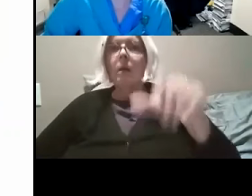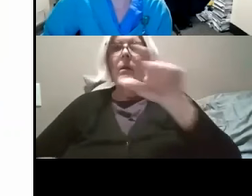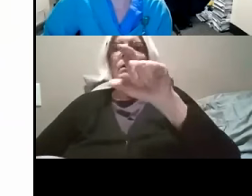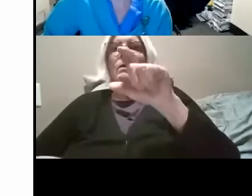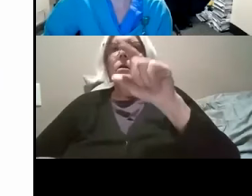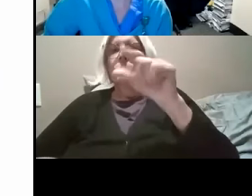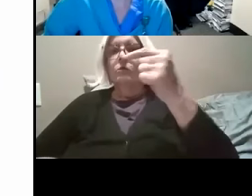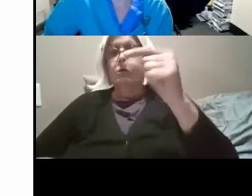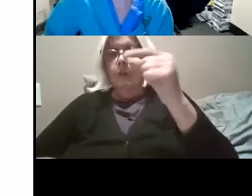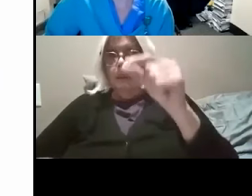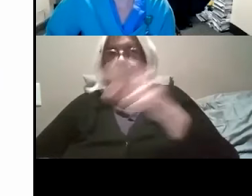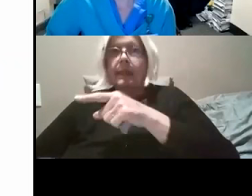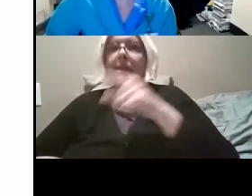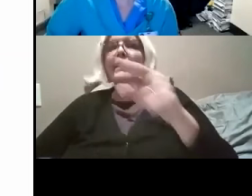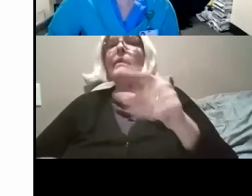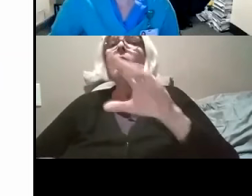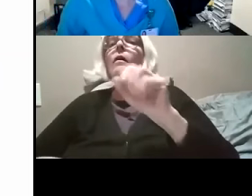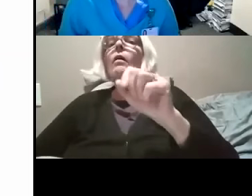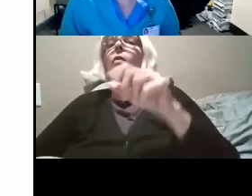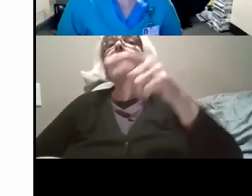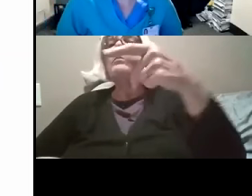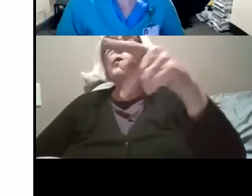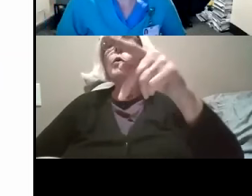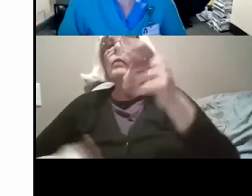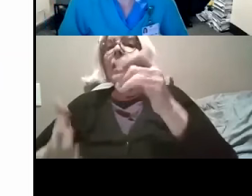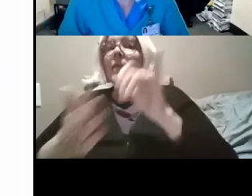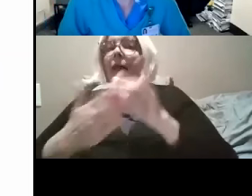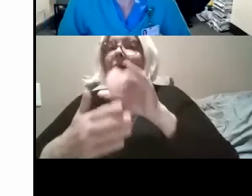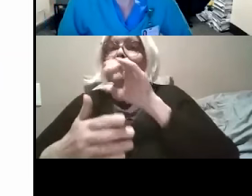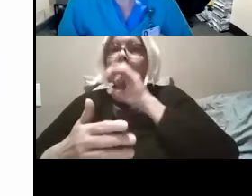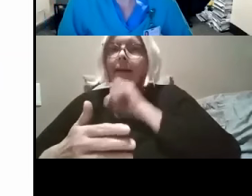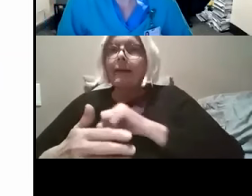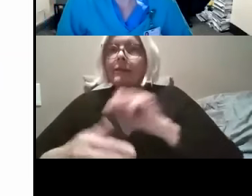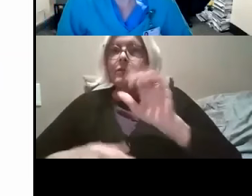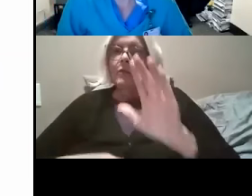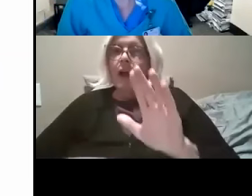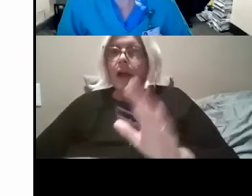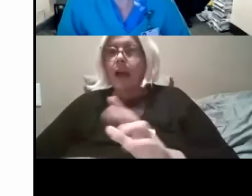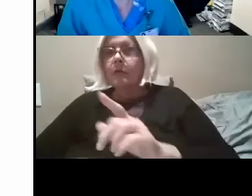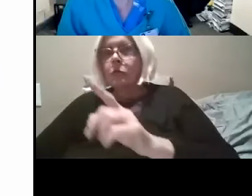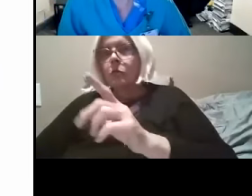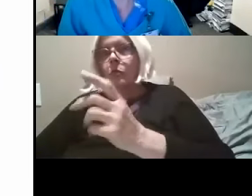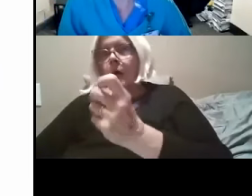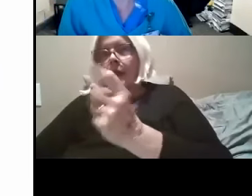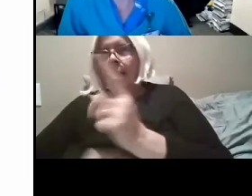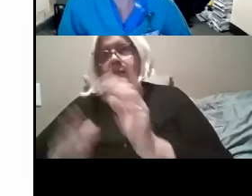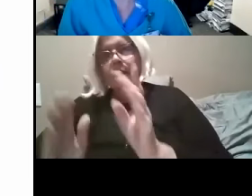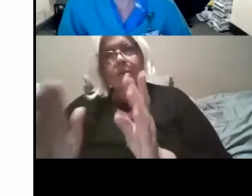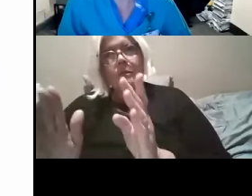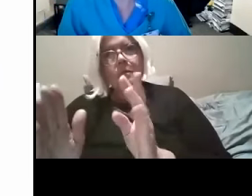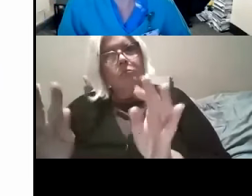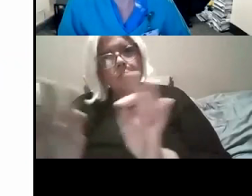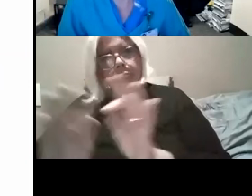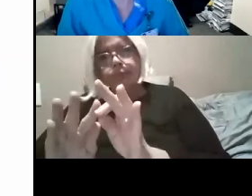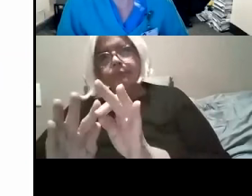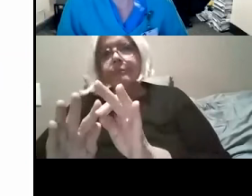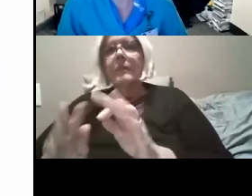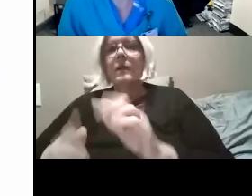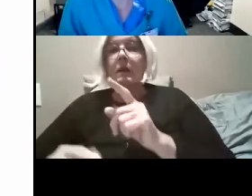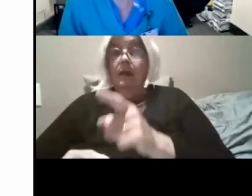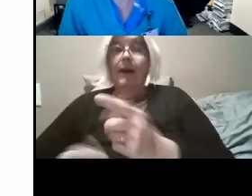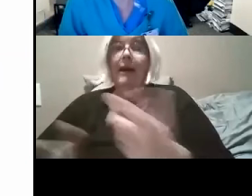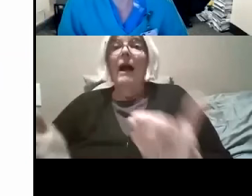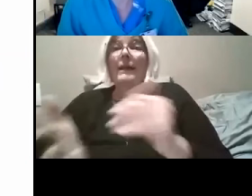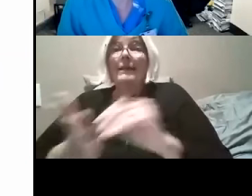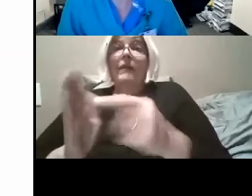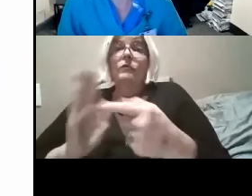here. So, and then again, this is Vermont cases as of just the other day, and that purple bar,